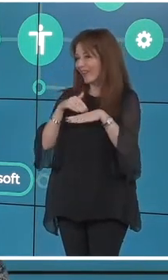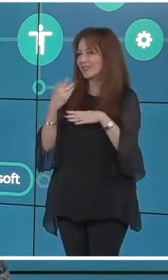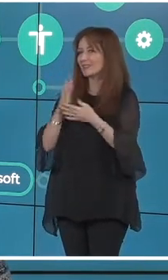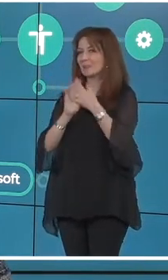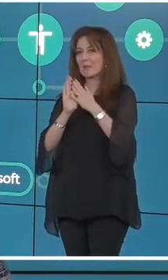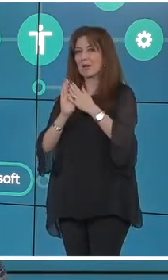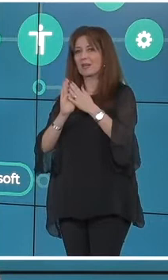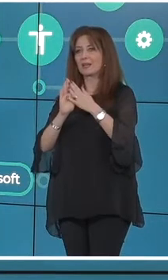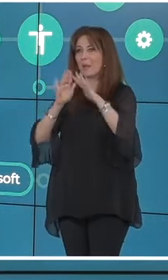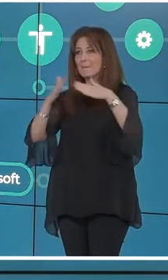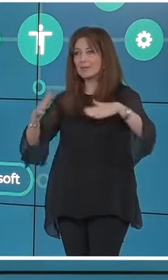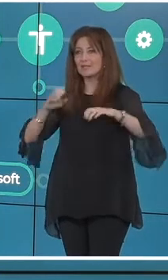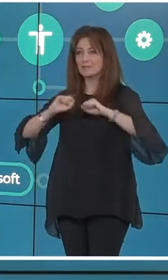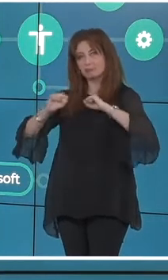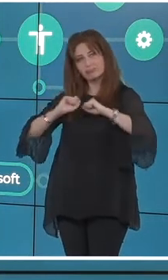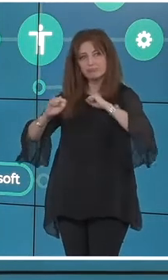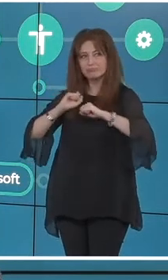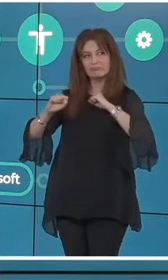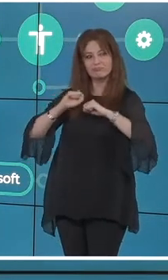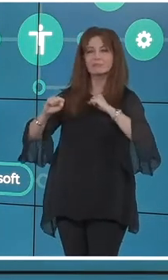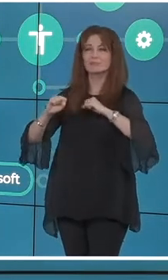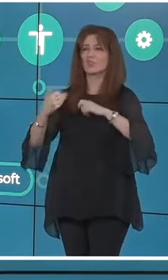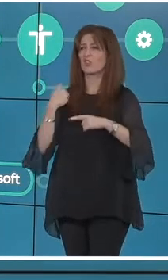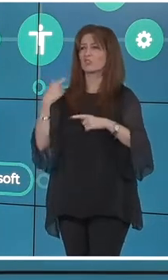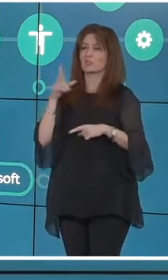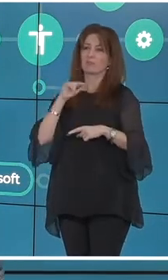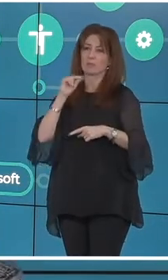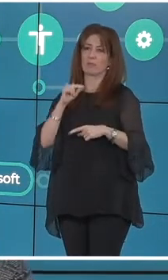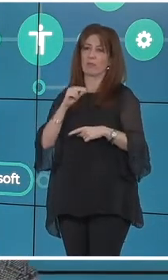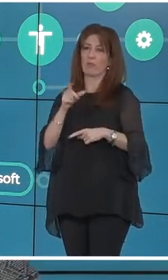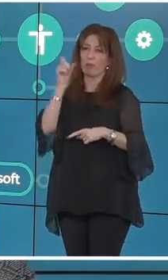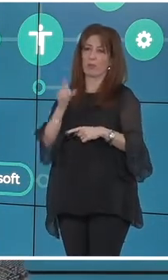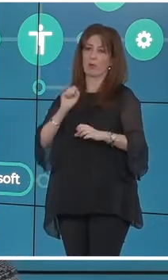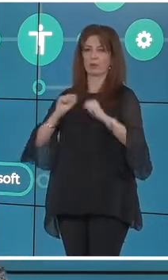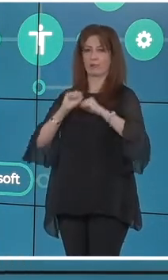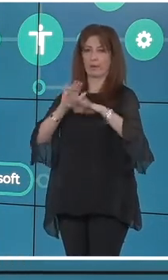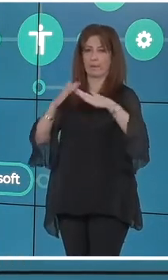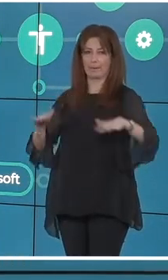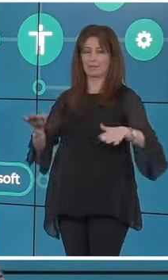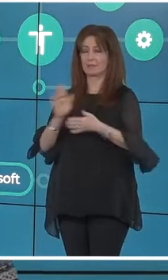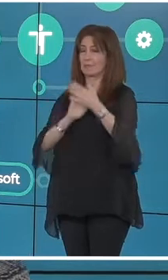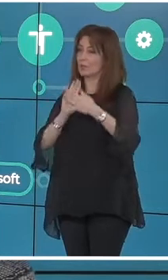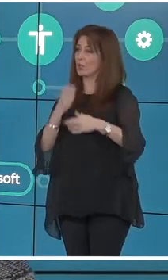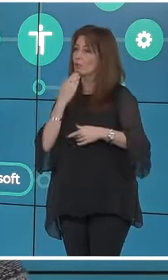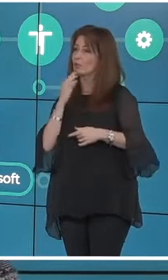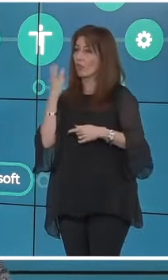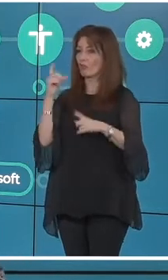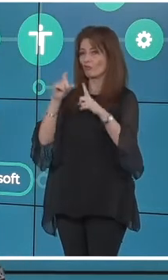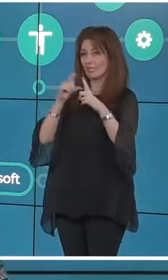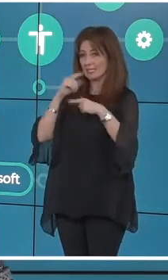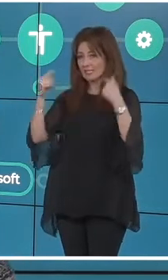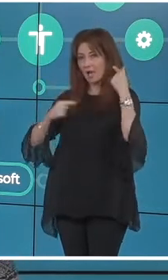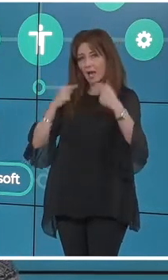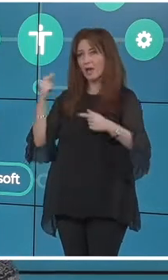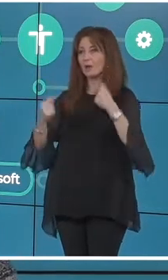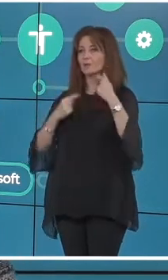instead of saying person running on the beach, you can use the sound of footsteps, using things like 3D sound, binaural sound. So